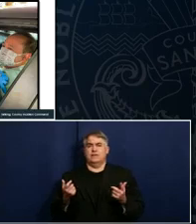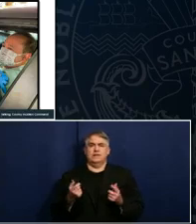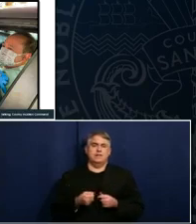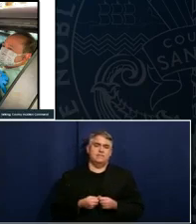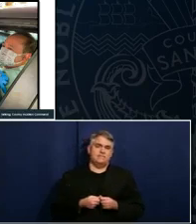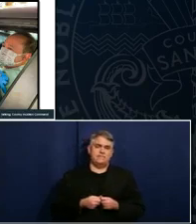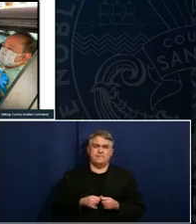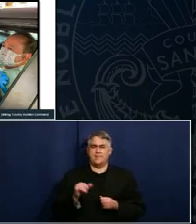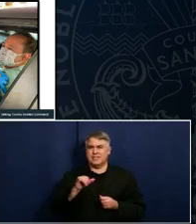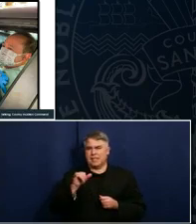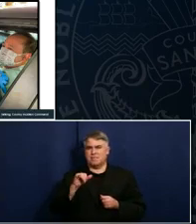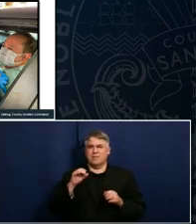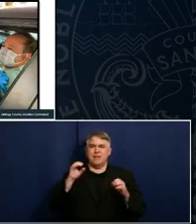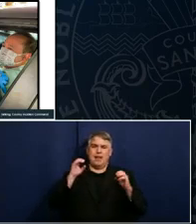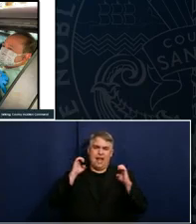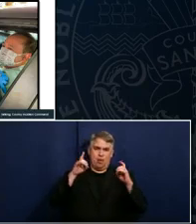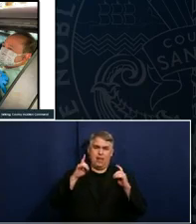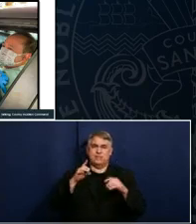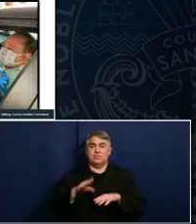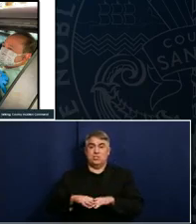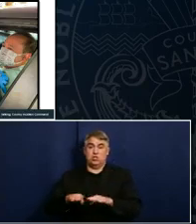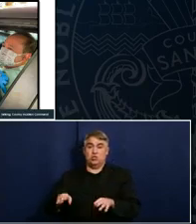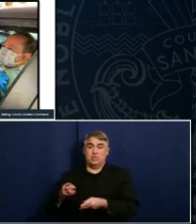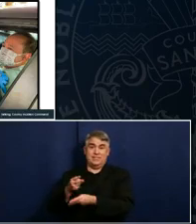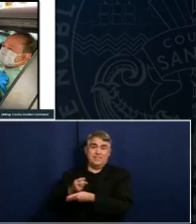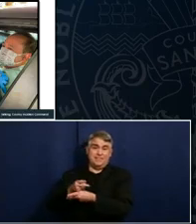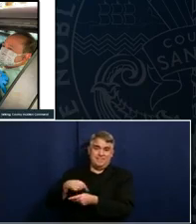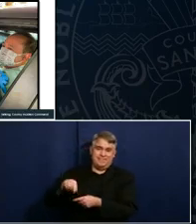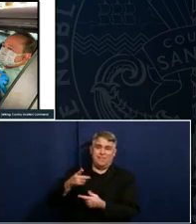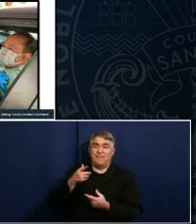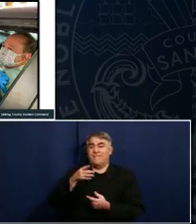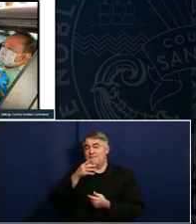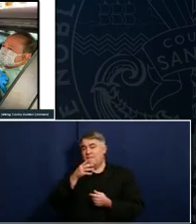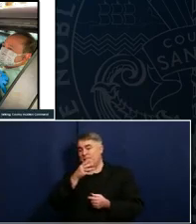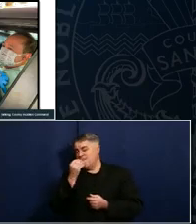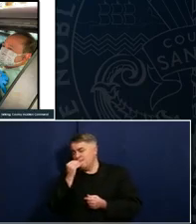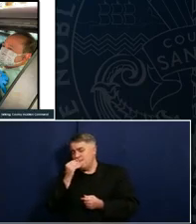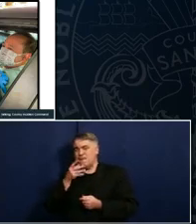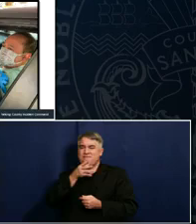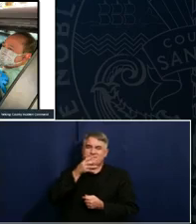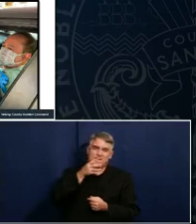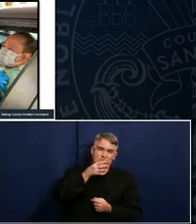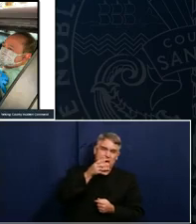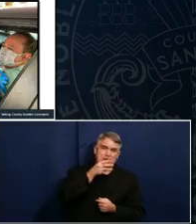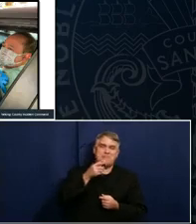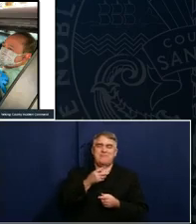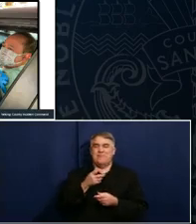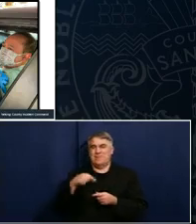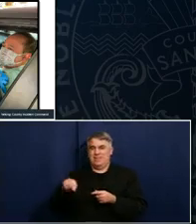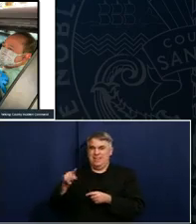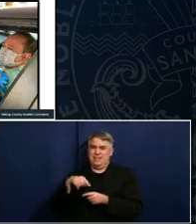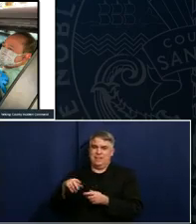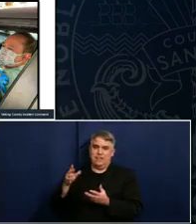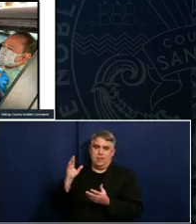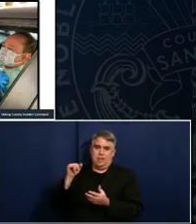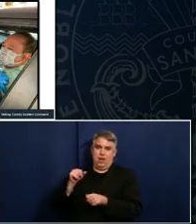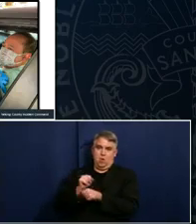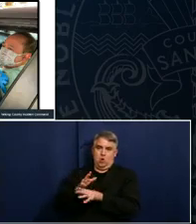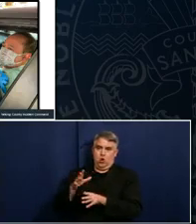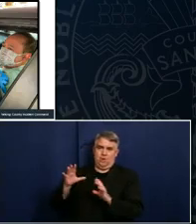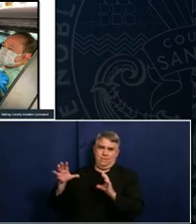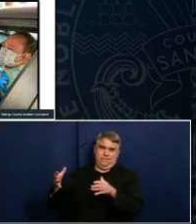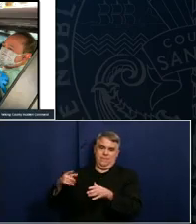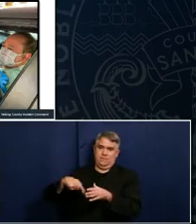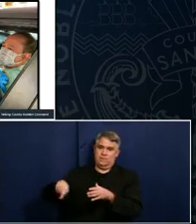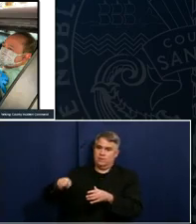our education and childcare, as well as food and agriculture and field workers. These are the groups that we have